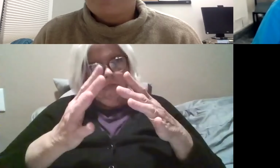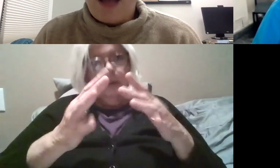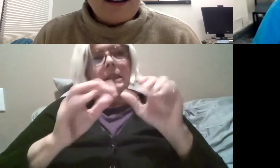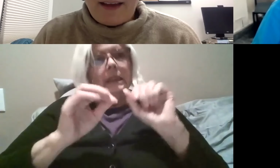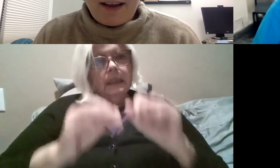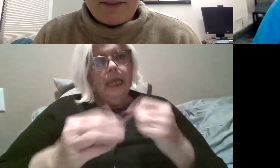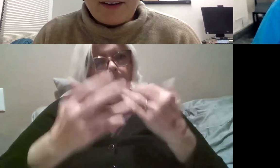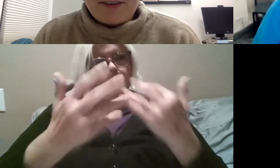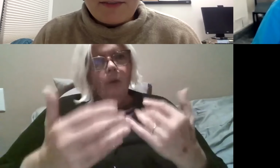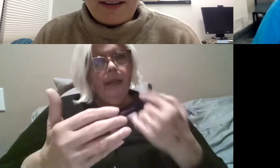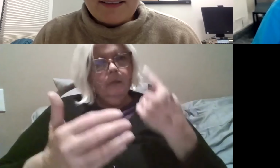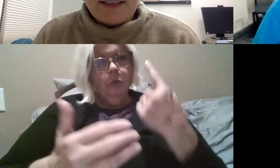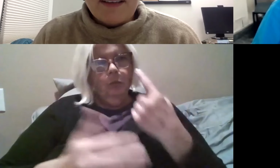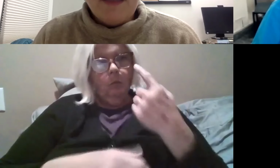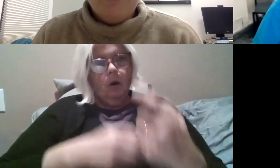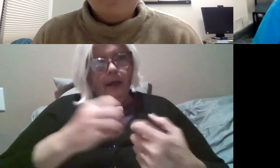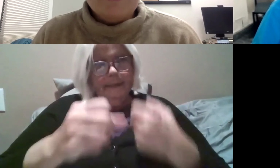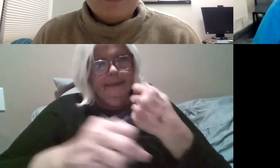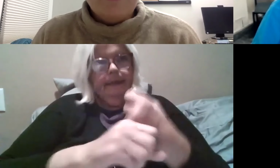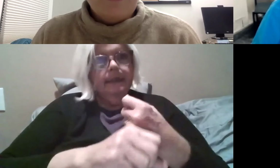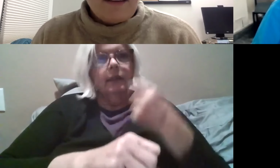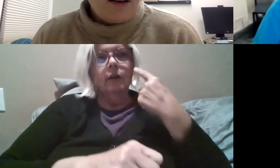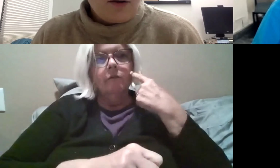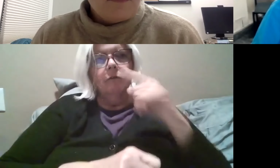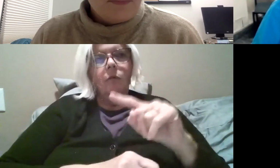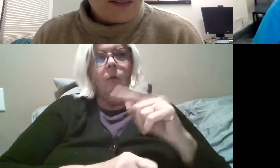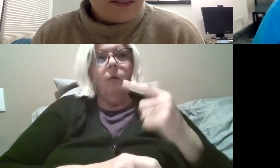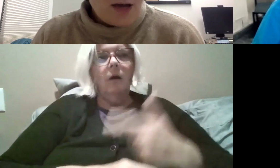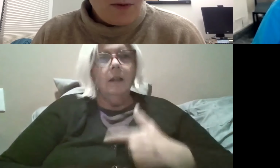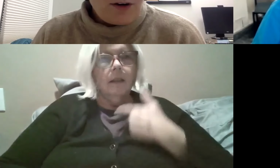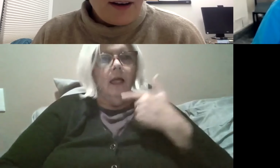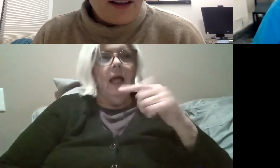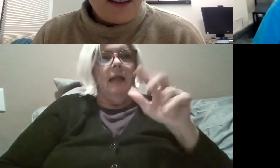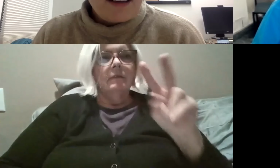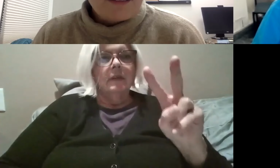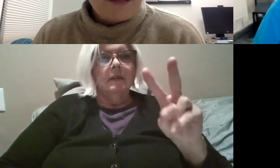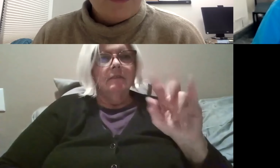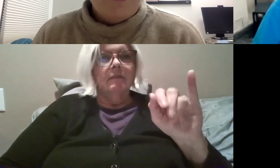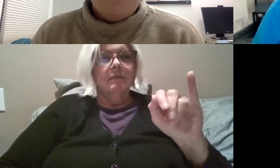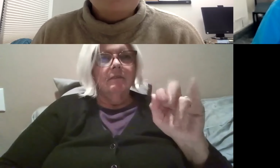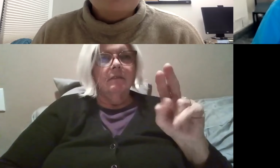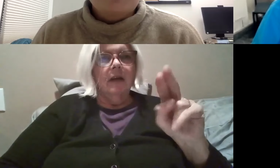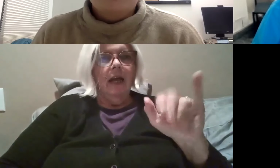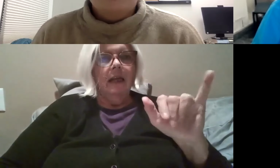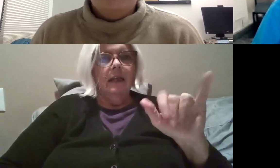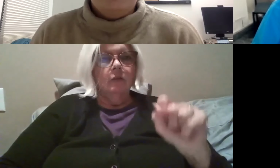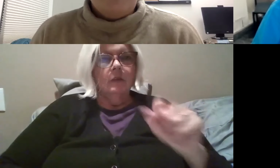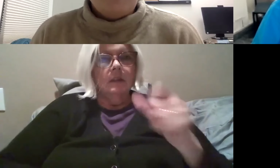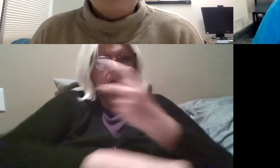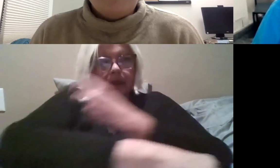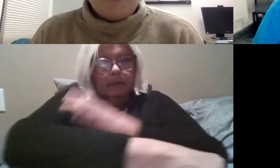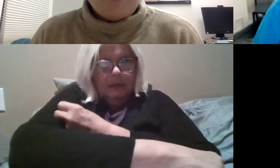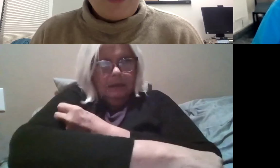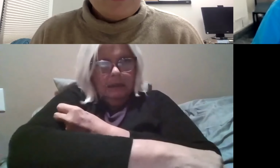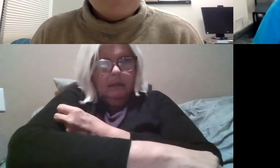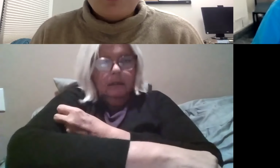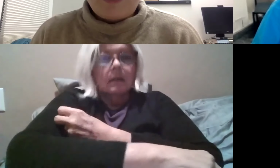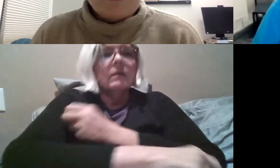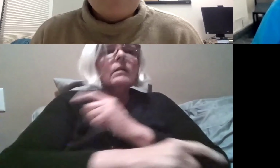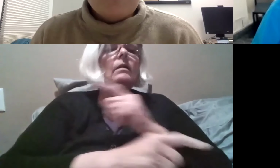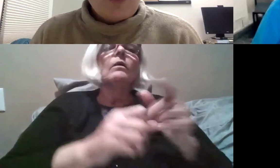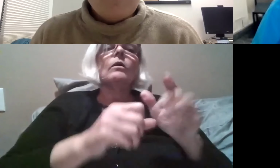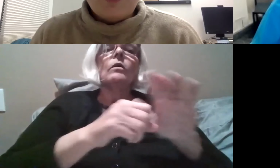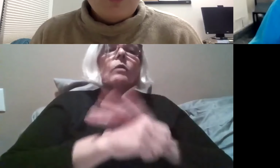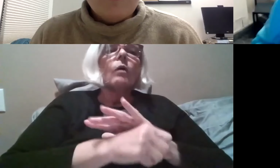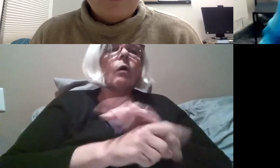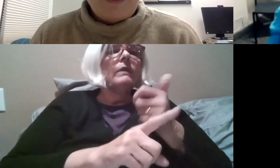vaccine is not a live virus vaccine. It's this mRNA vaccine. And so antibodies